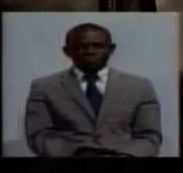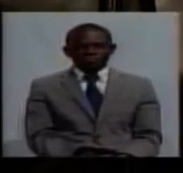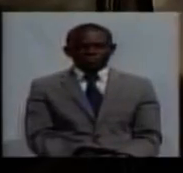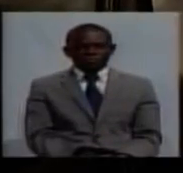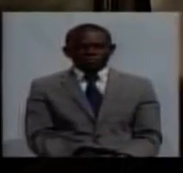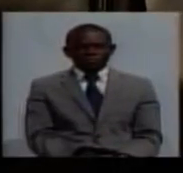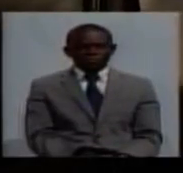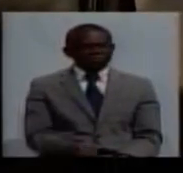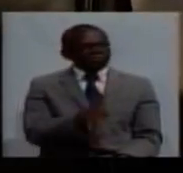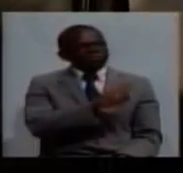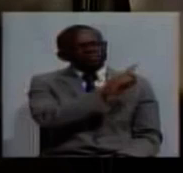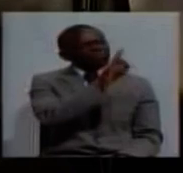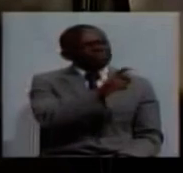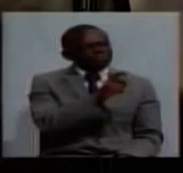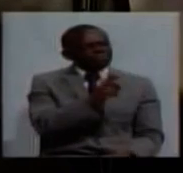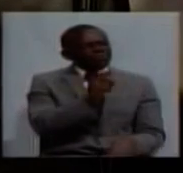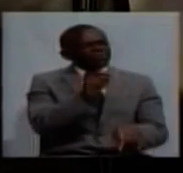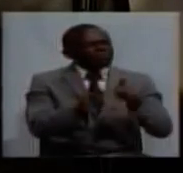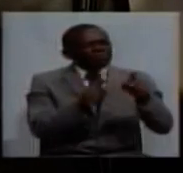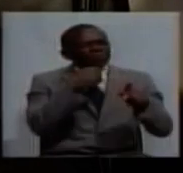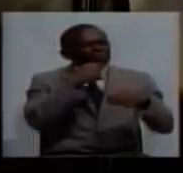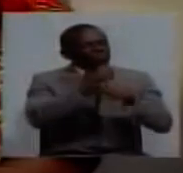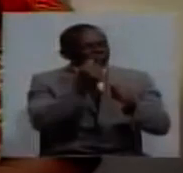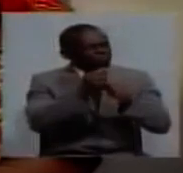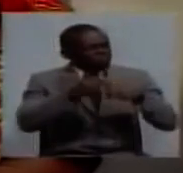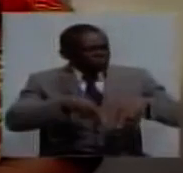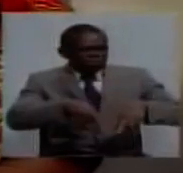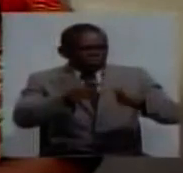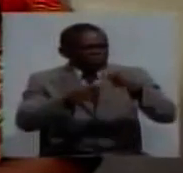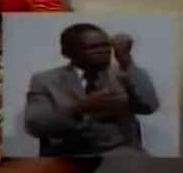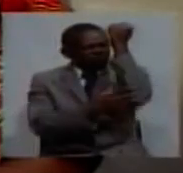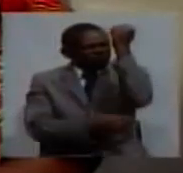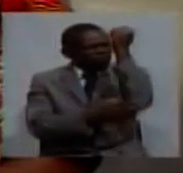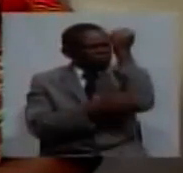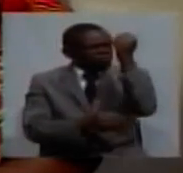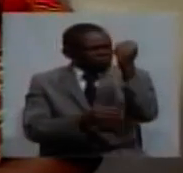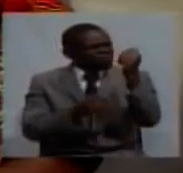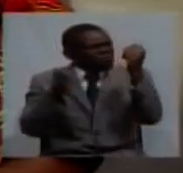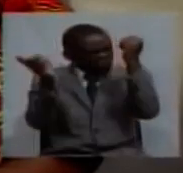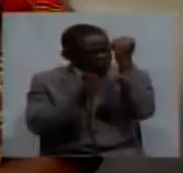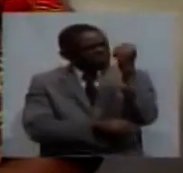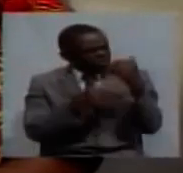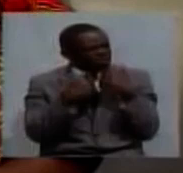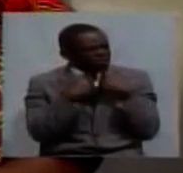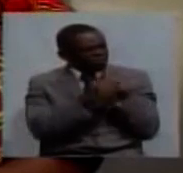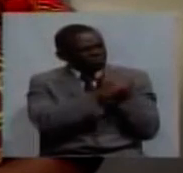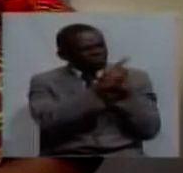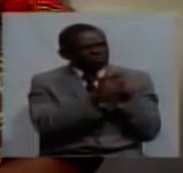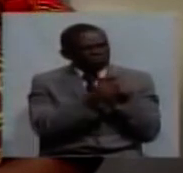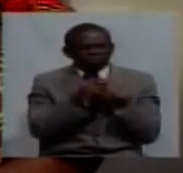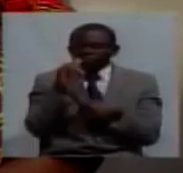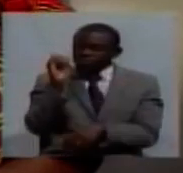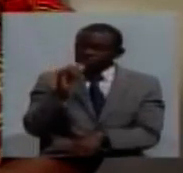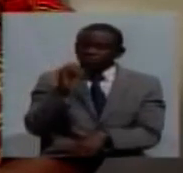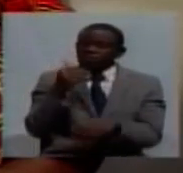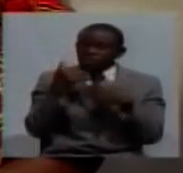litigation against some of these cases? I think there have been some. Mm-hmm. There have been some, and I hope that that will send strong